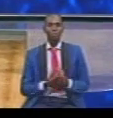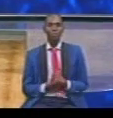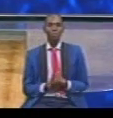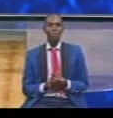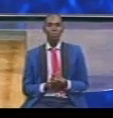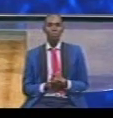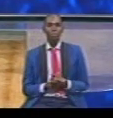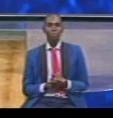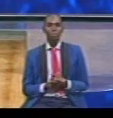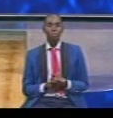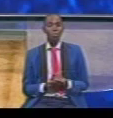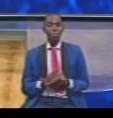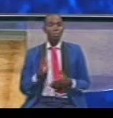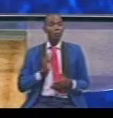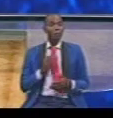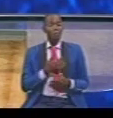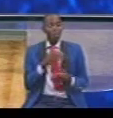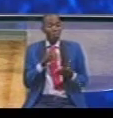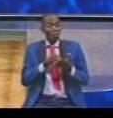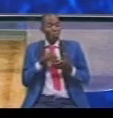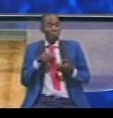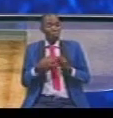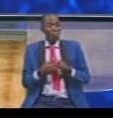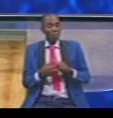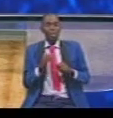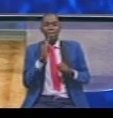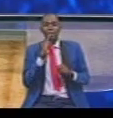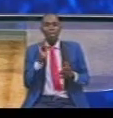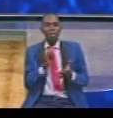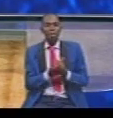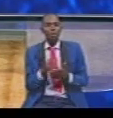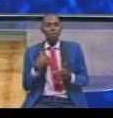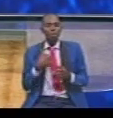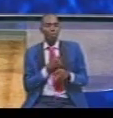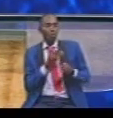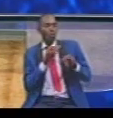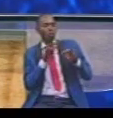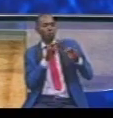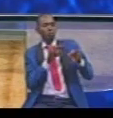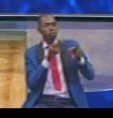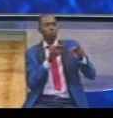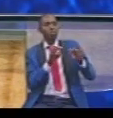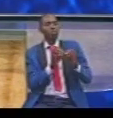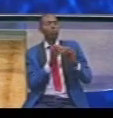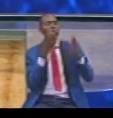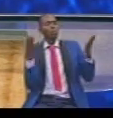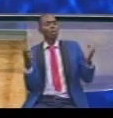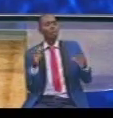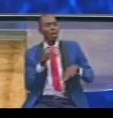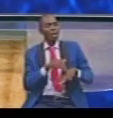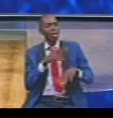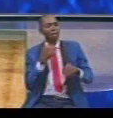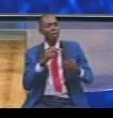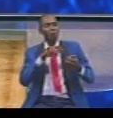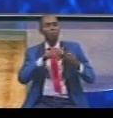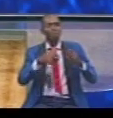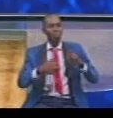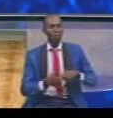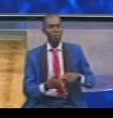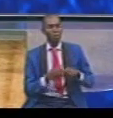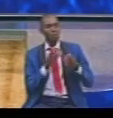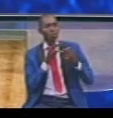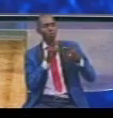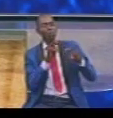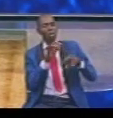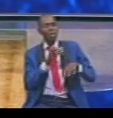Our problem is we look too much to the wind, at the wind, too much at the